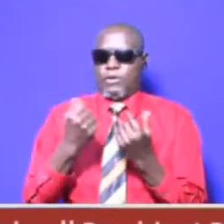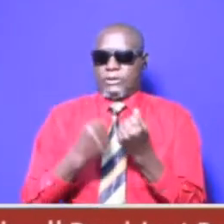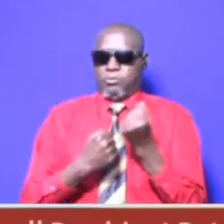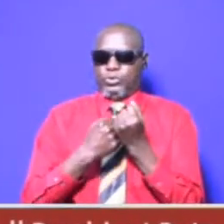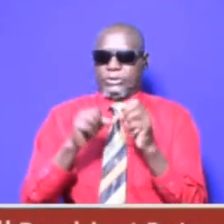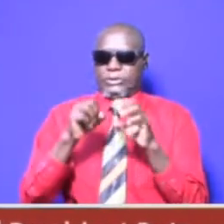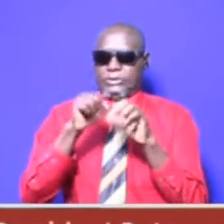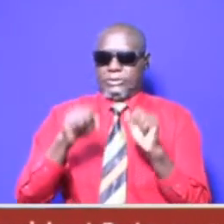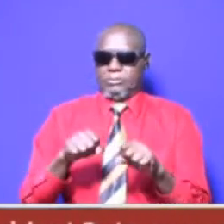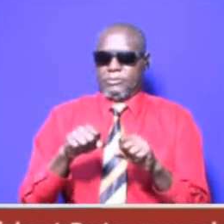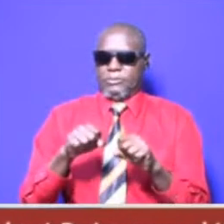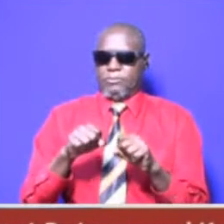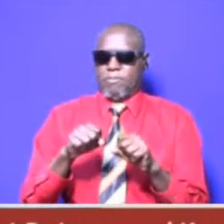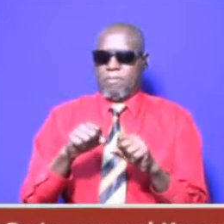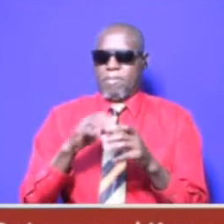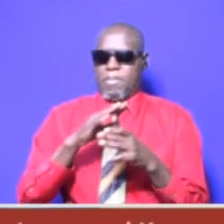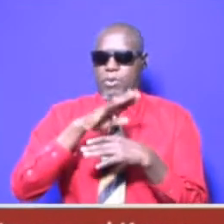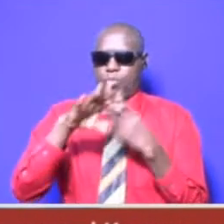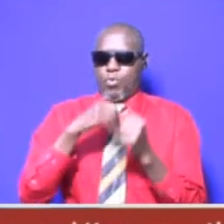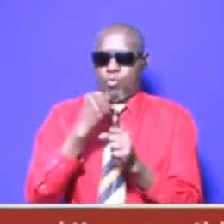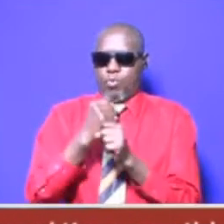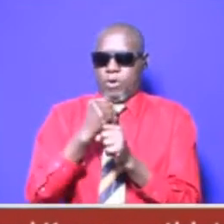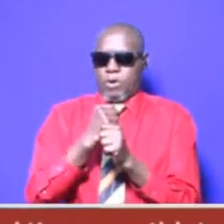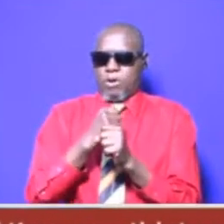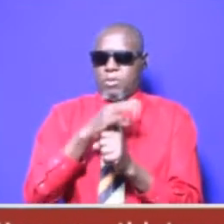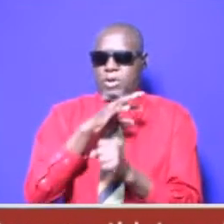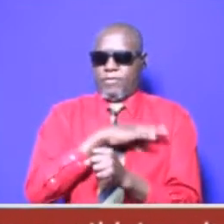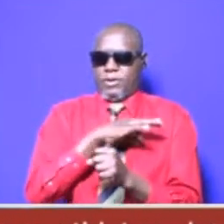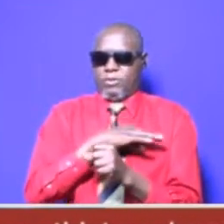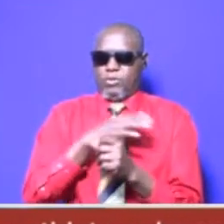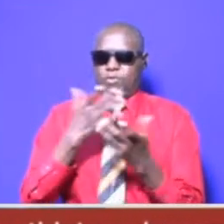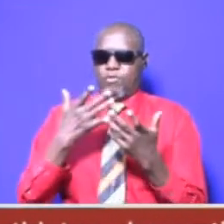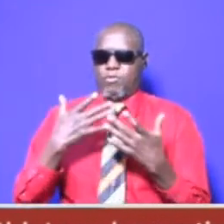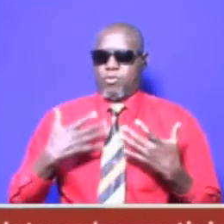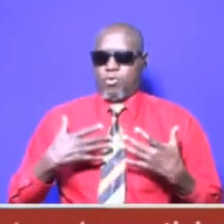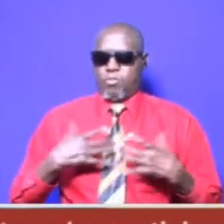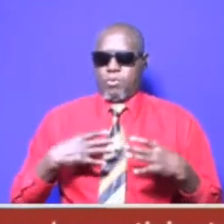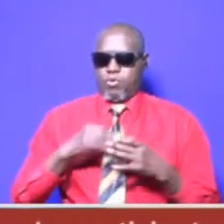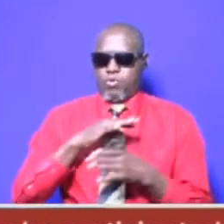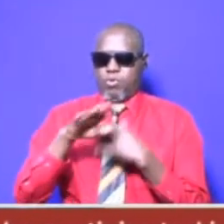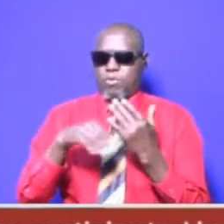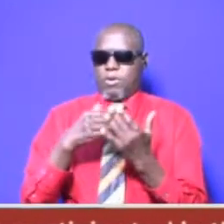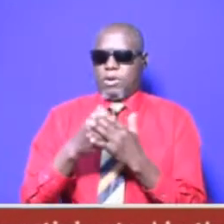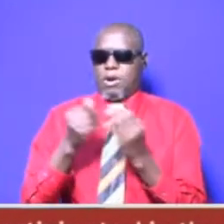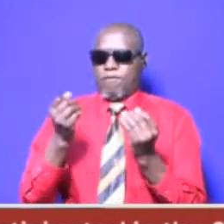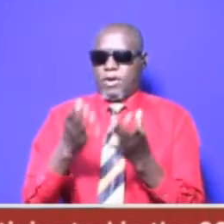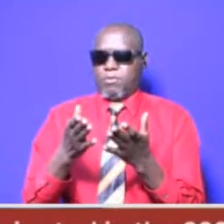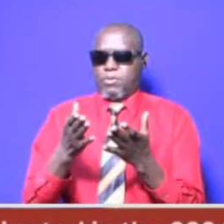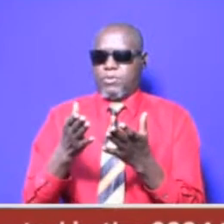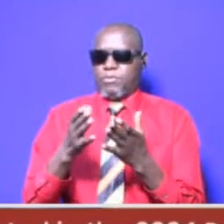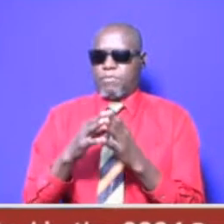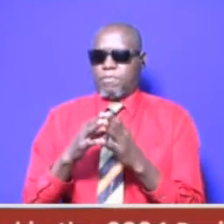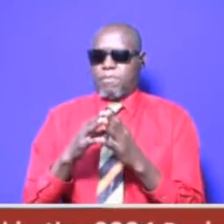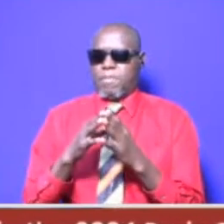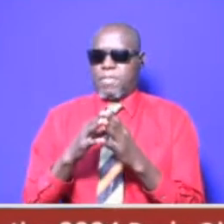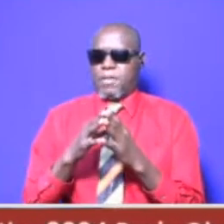systems are there, and everybody is working for the benefit of everybody. Water is readily available, and